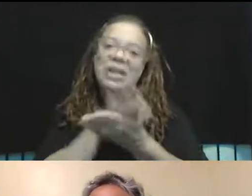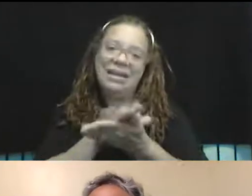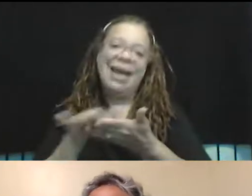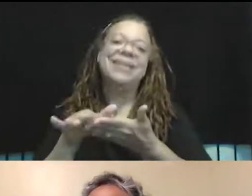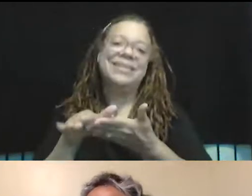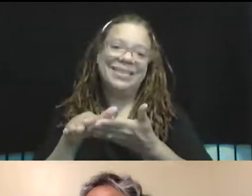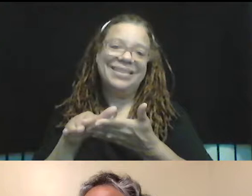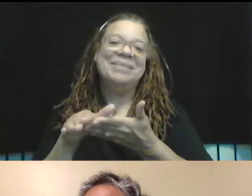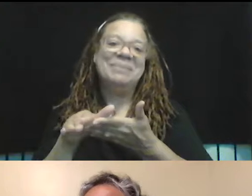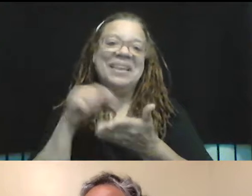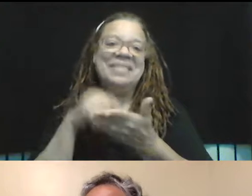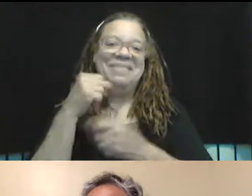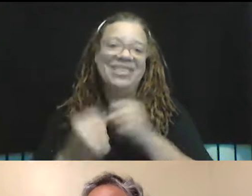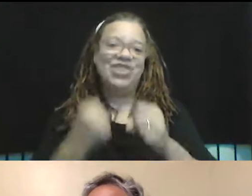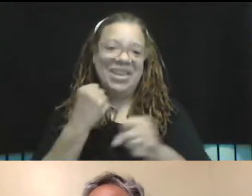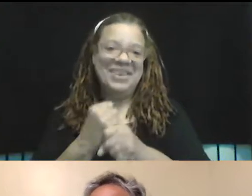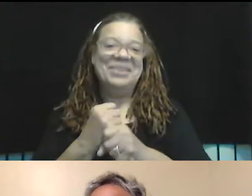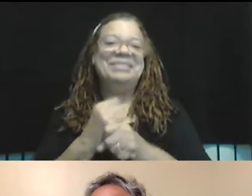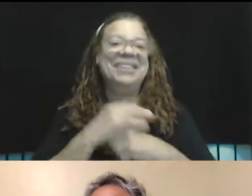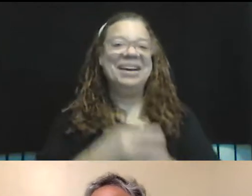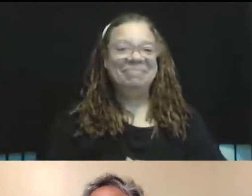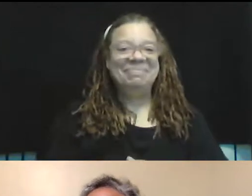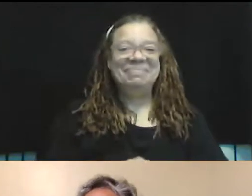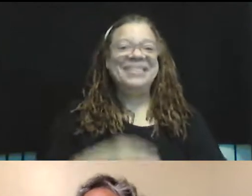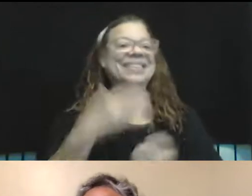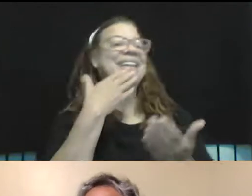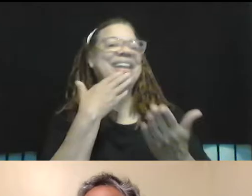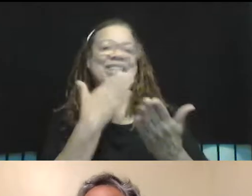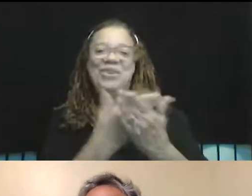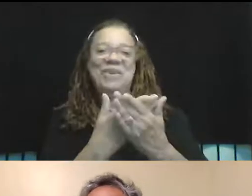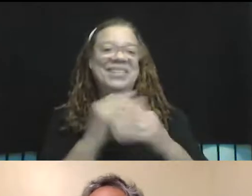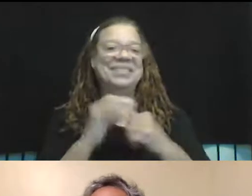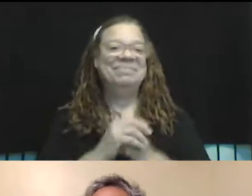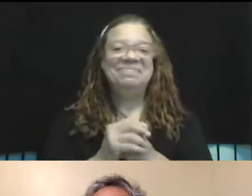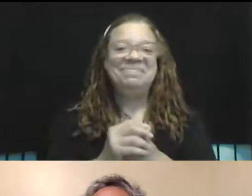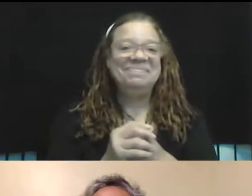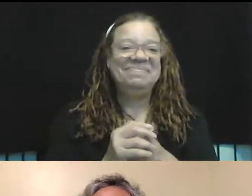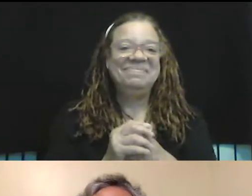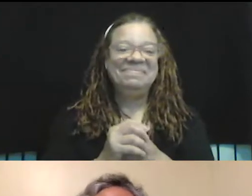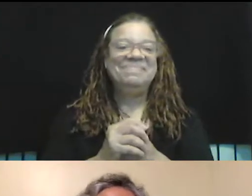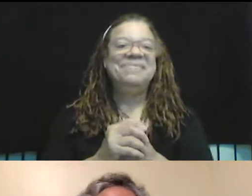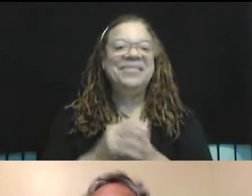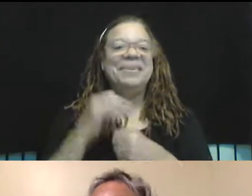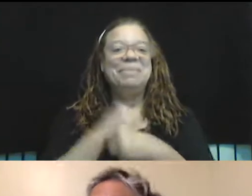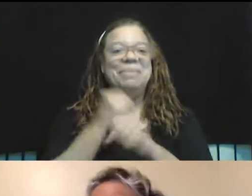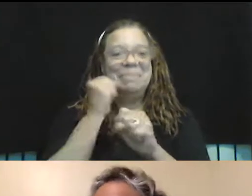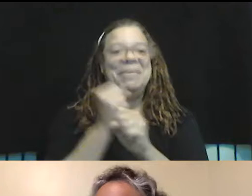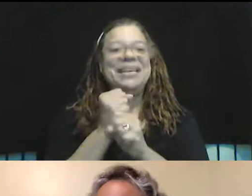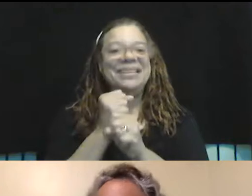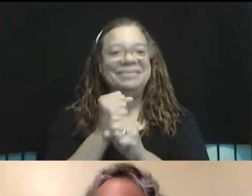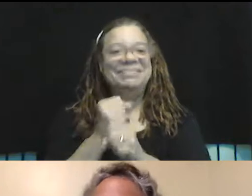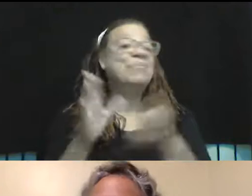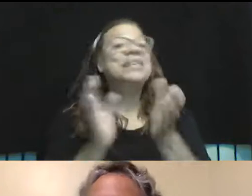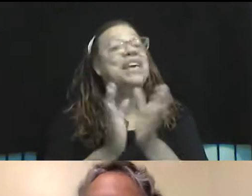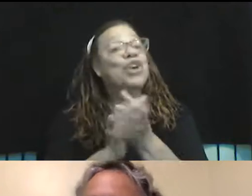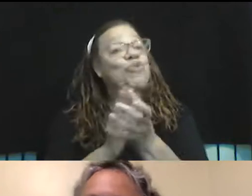Yeah. Mhm. That's good. Yeah. It makes it. Congratulations.